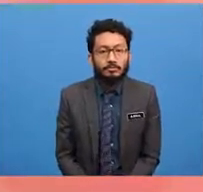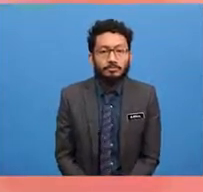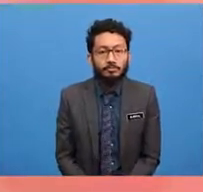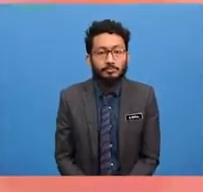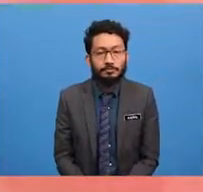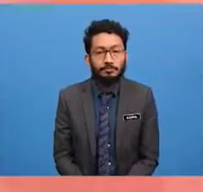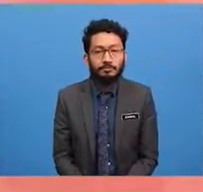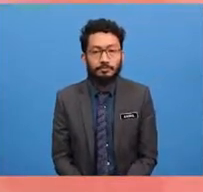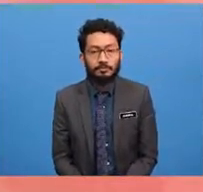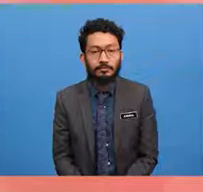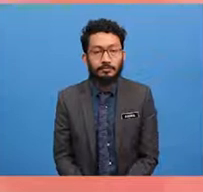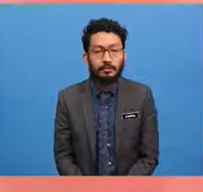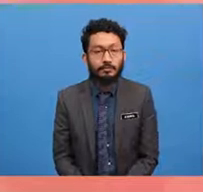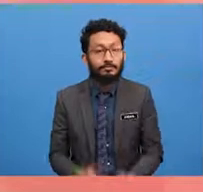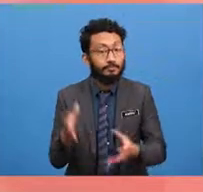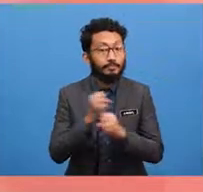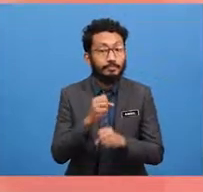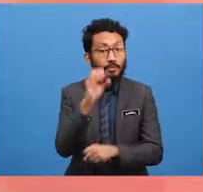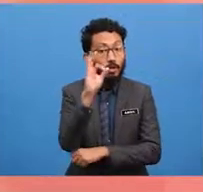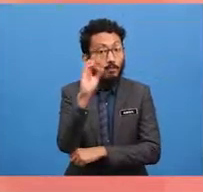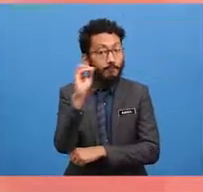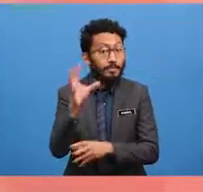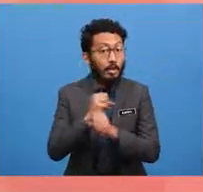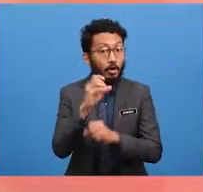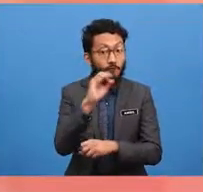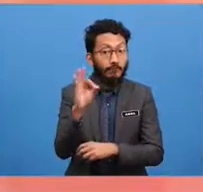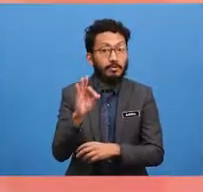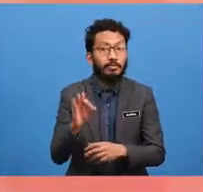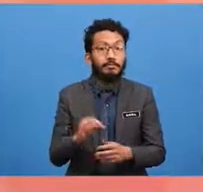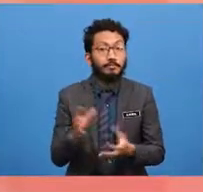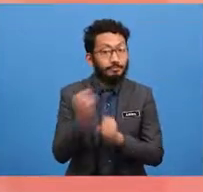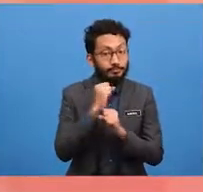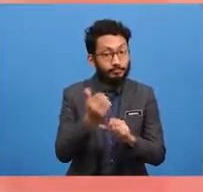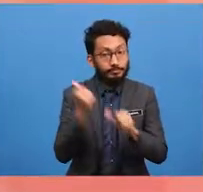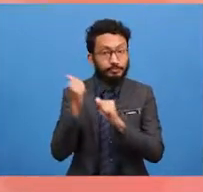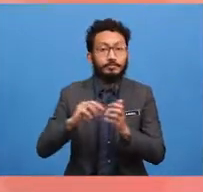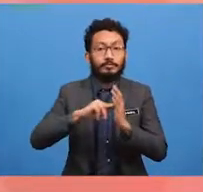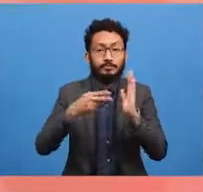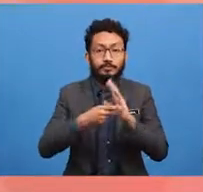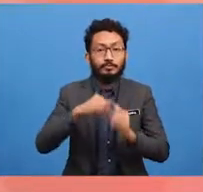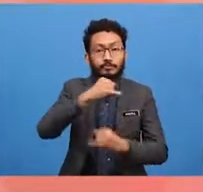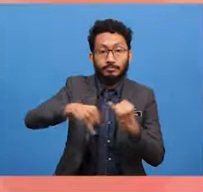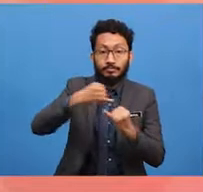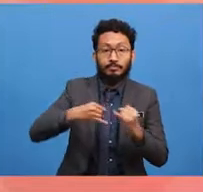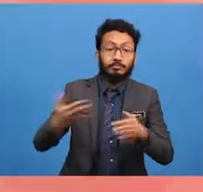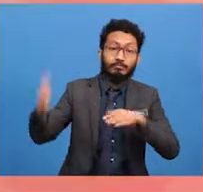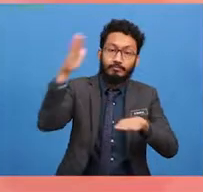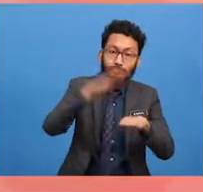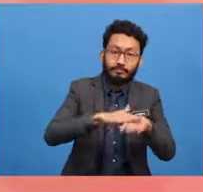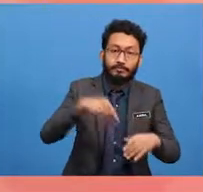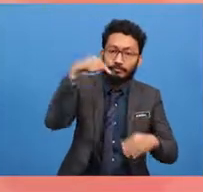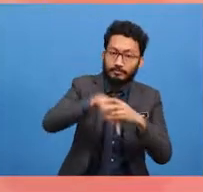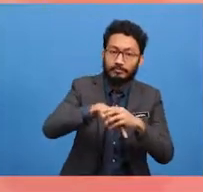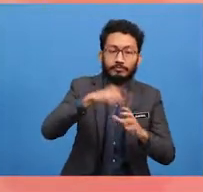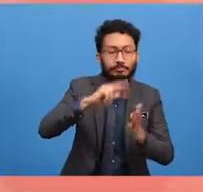flight. Take off, depart, or start the journey, and touchdown means the